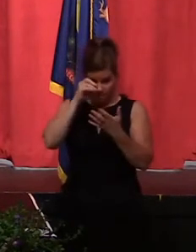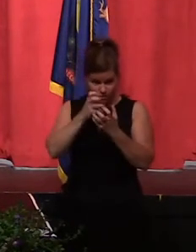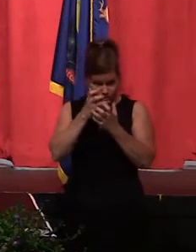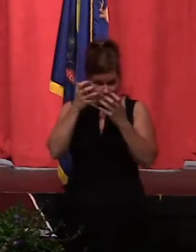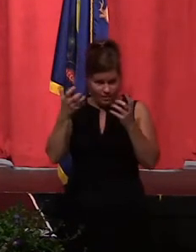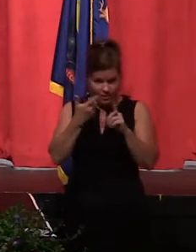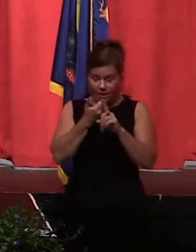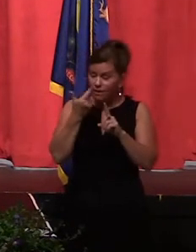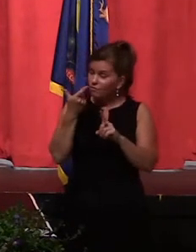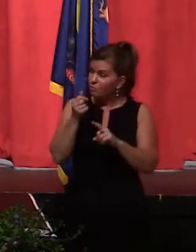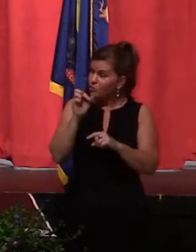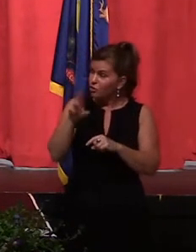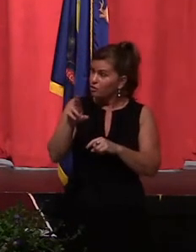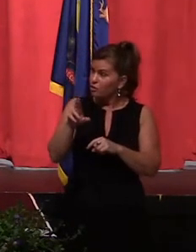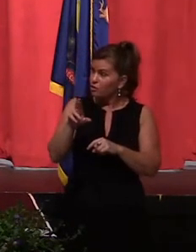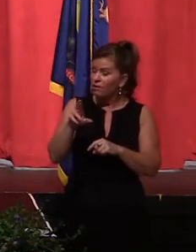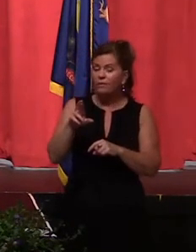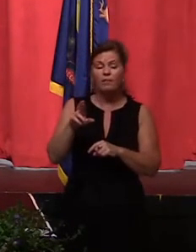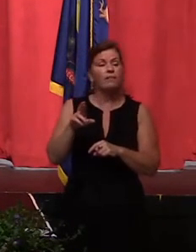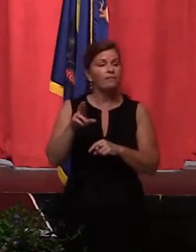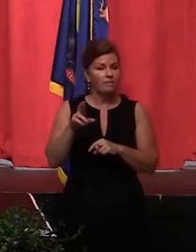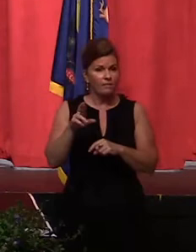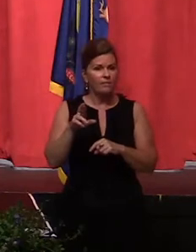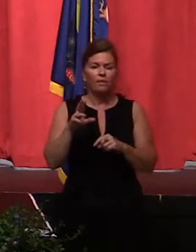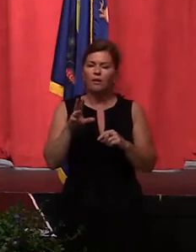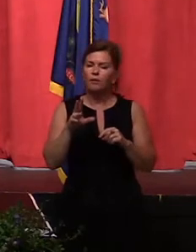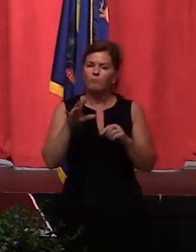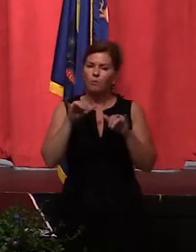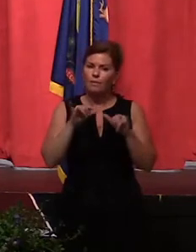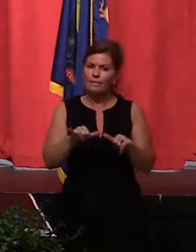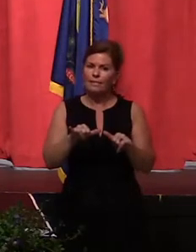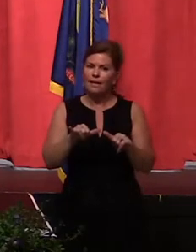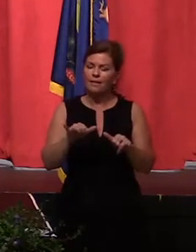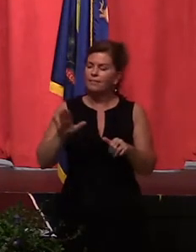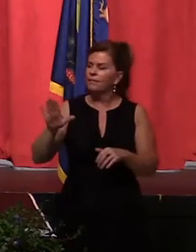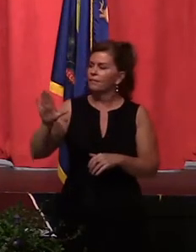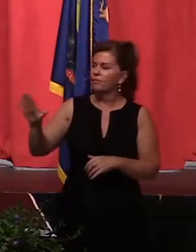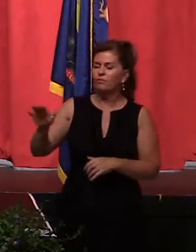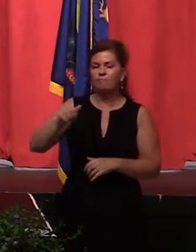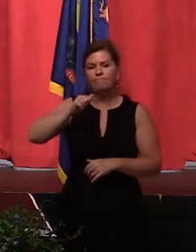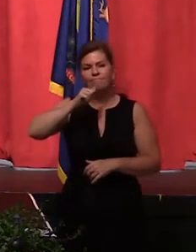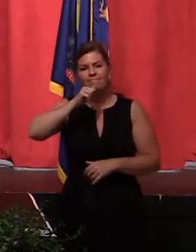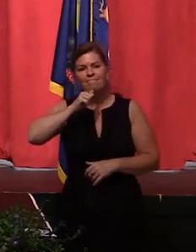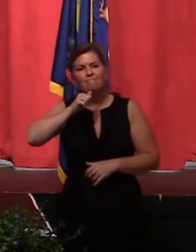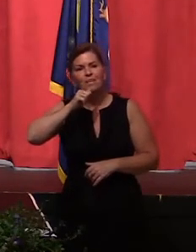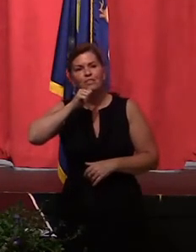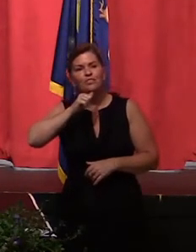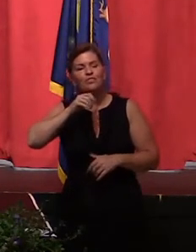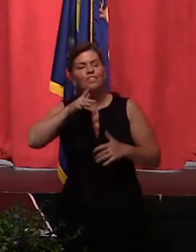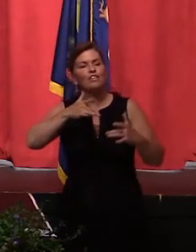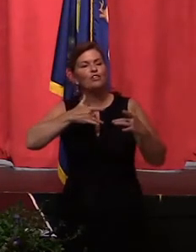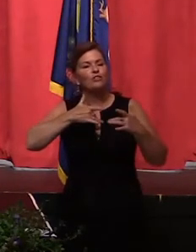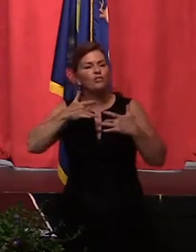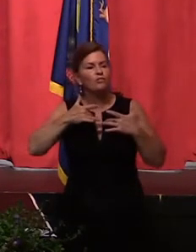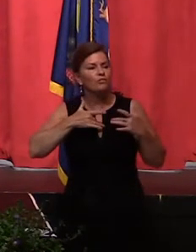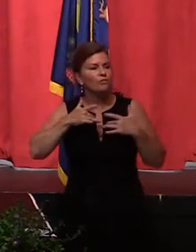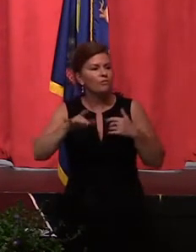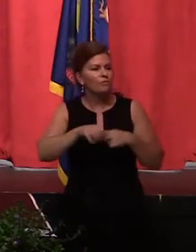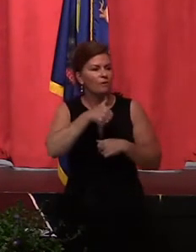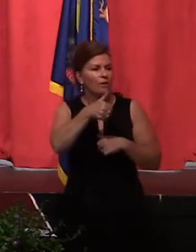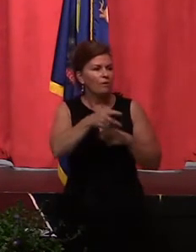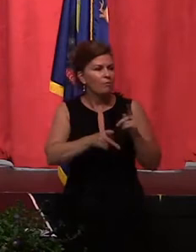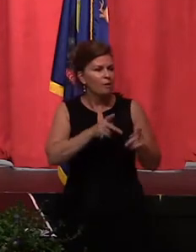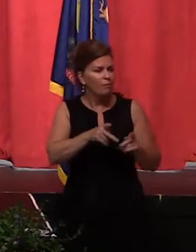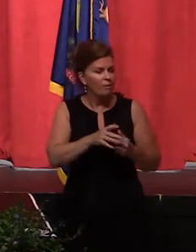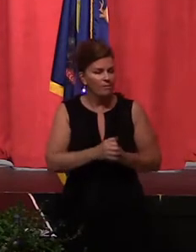the years, but what will always remain with me is her tolerance and concern for others.